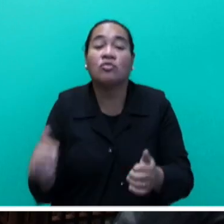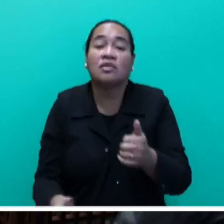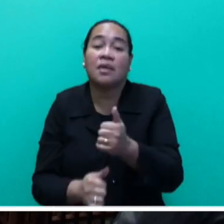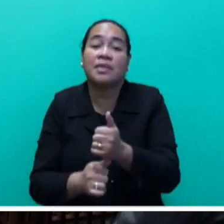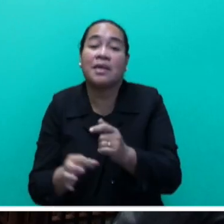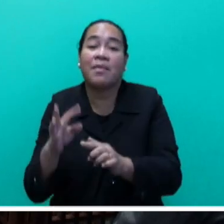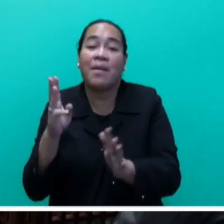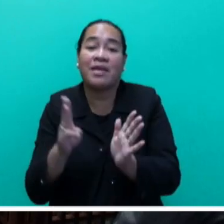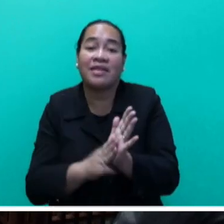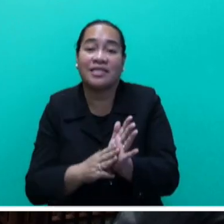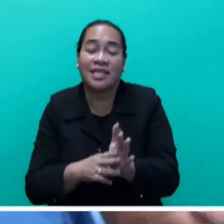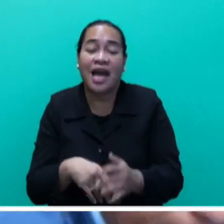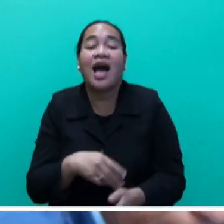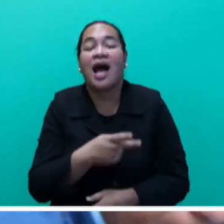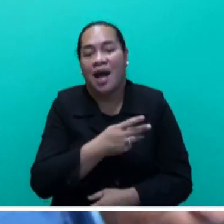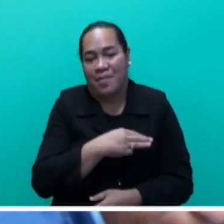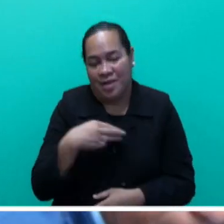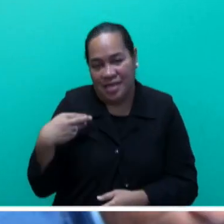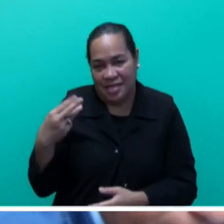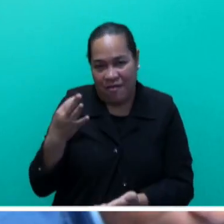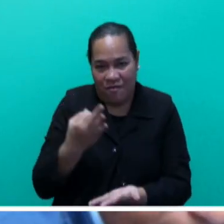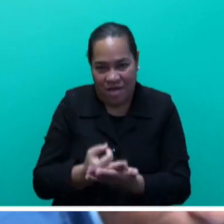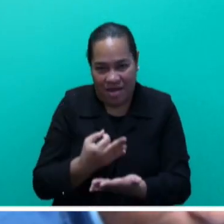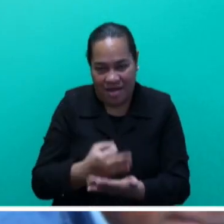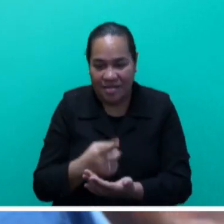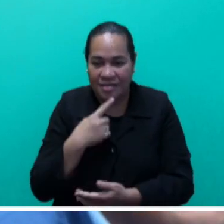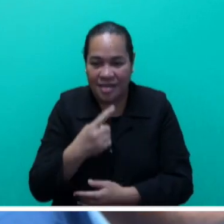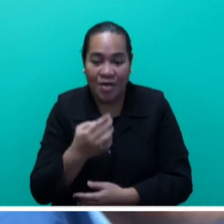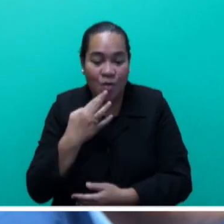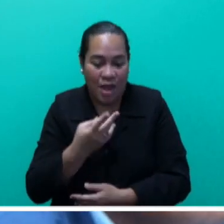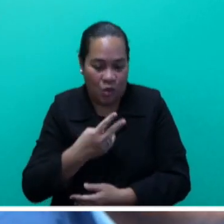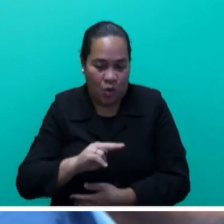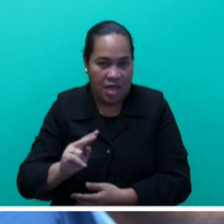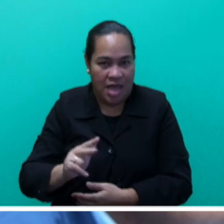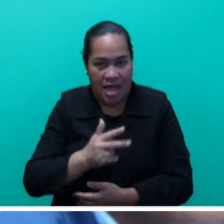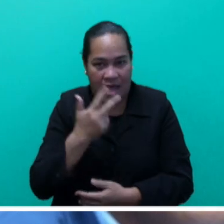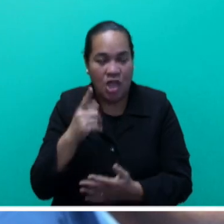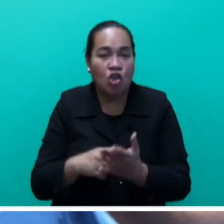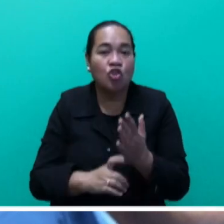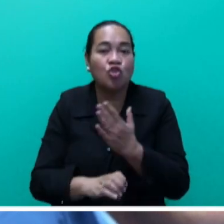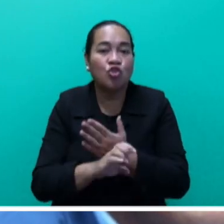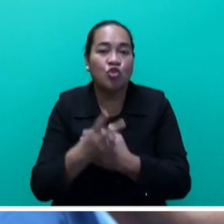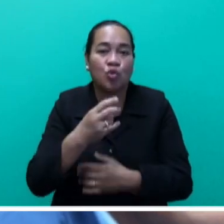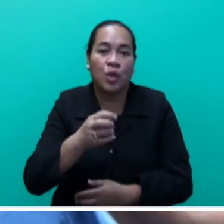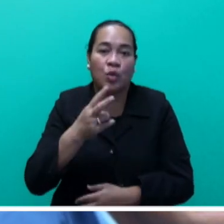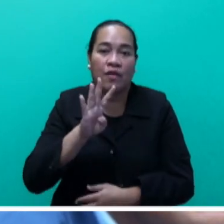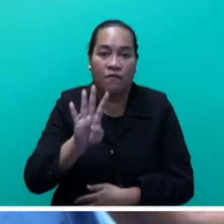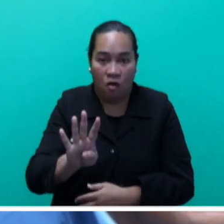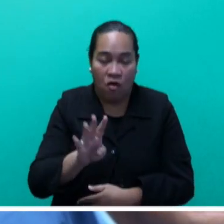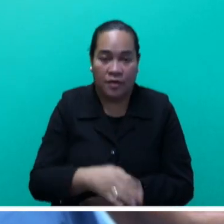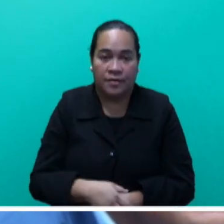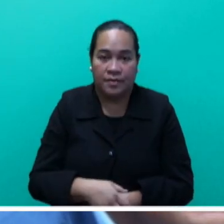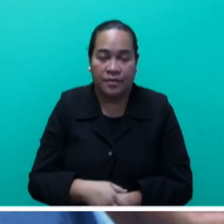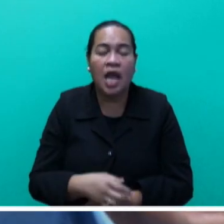of Finance, Honorable Professor Biman Prasad, on 28 June 2024. Mr. Speaker, sir,